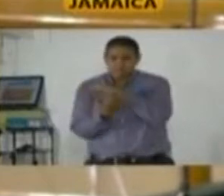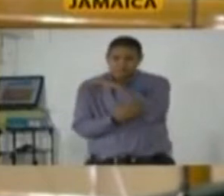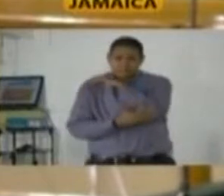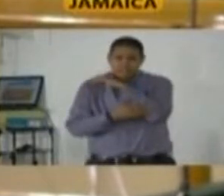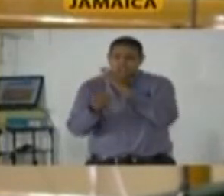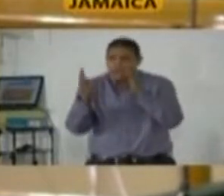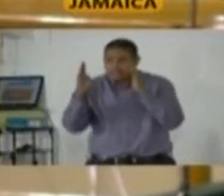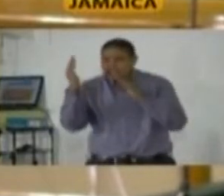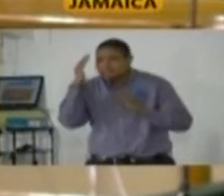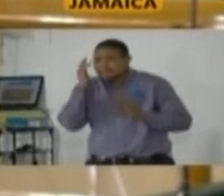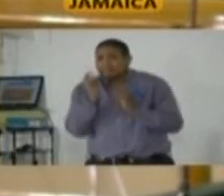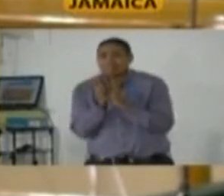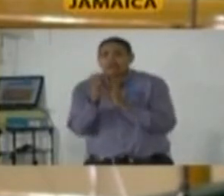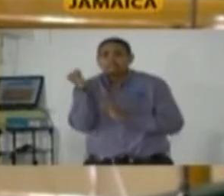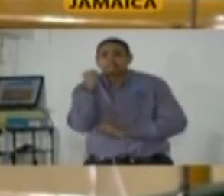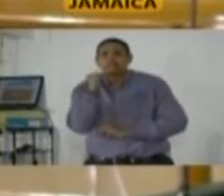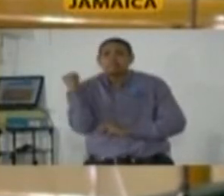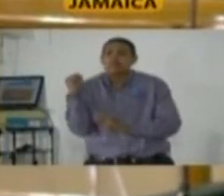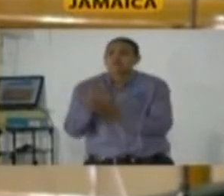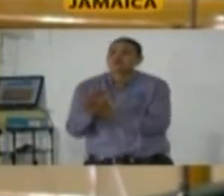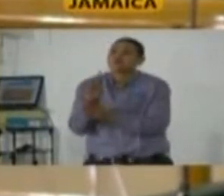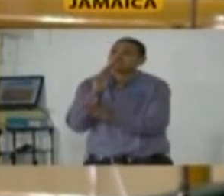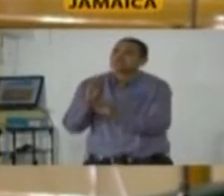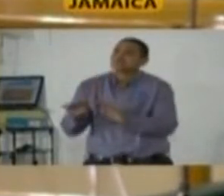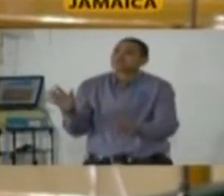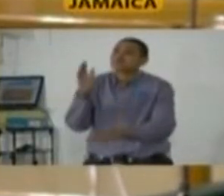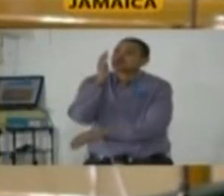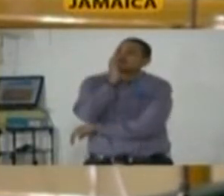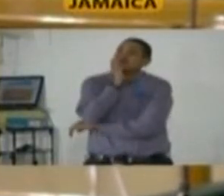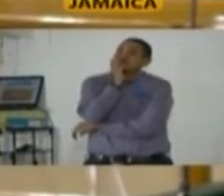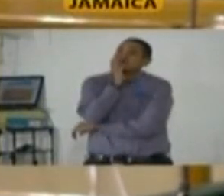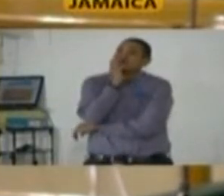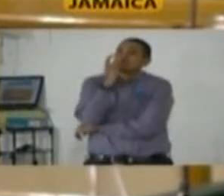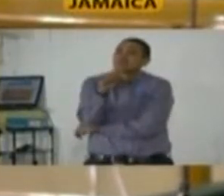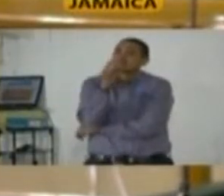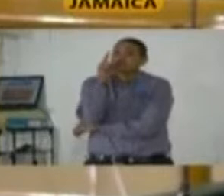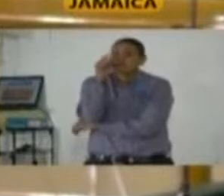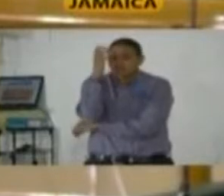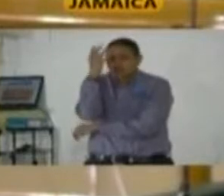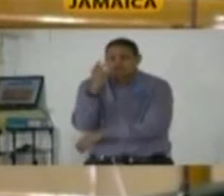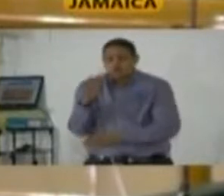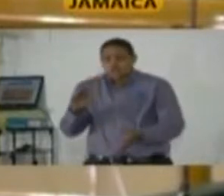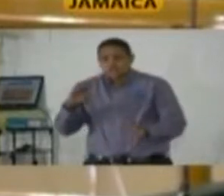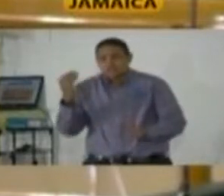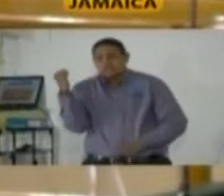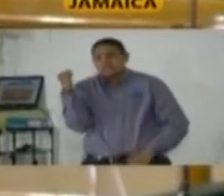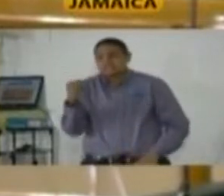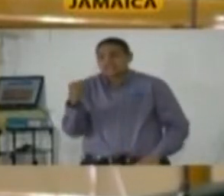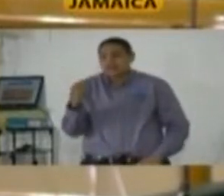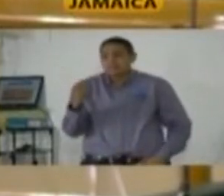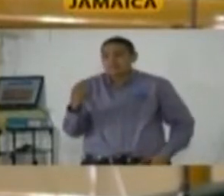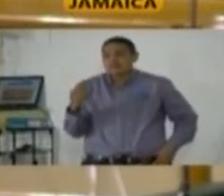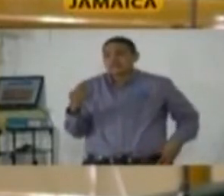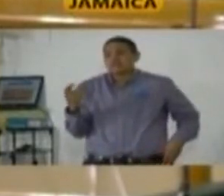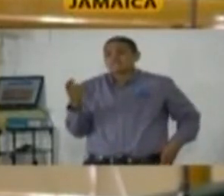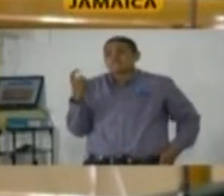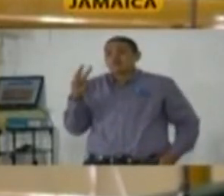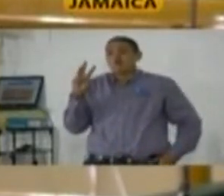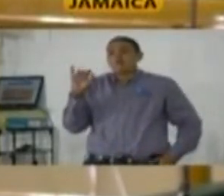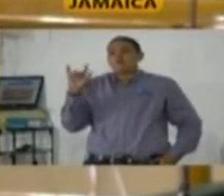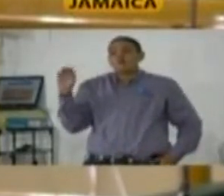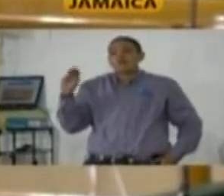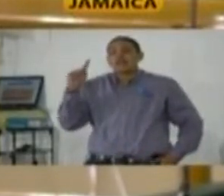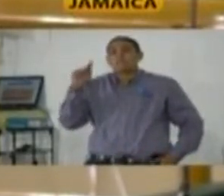with fights and stabbings. And there has been the very unfortunate stabbing death of Kamal Hall of William Knibb Memorial